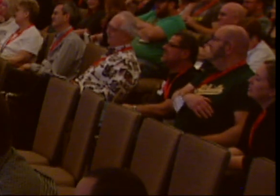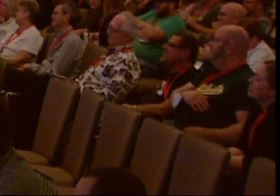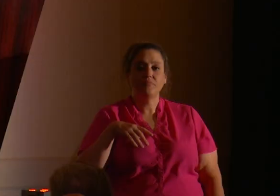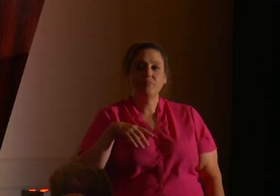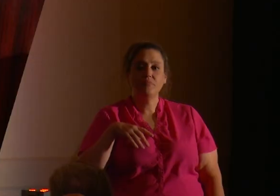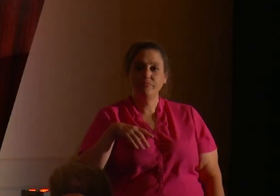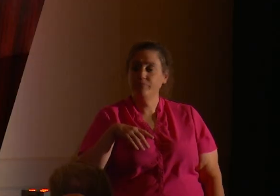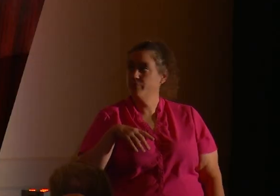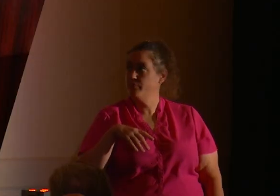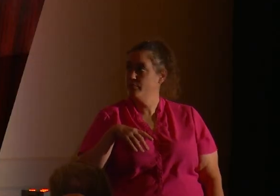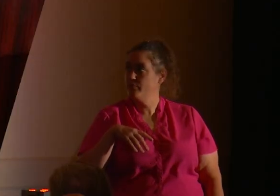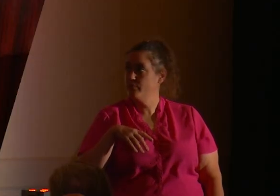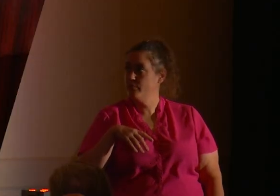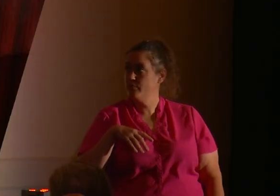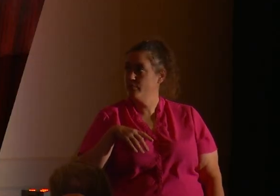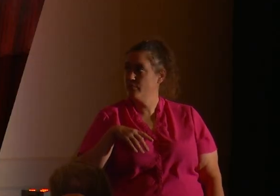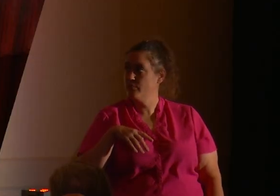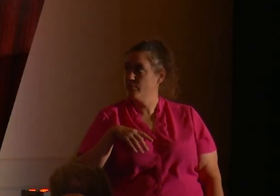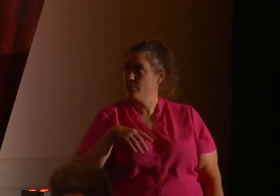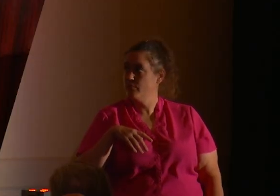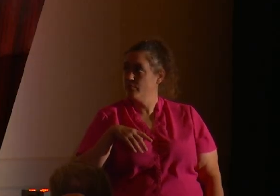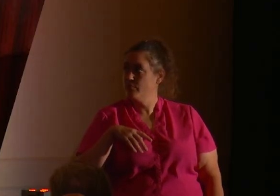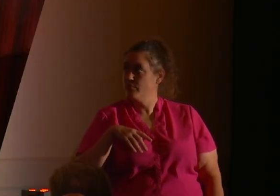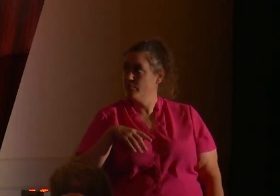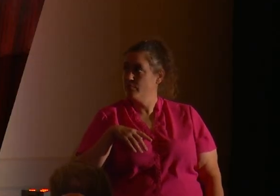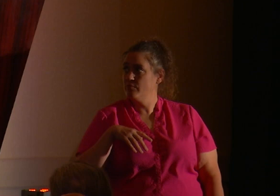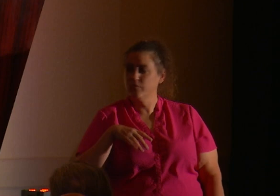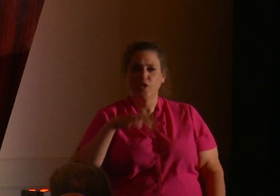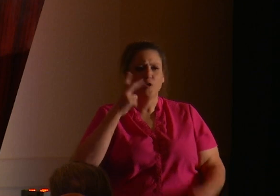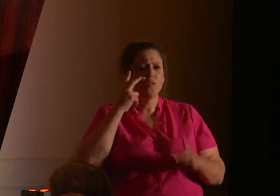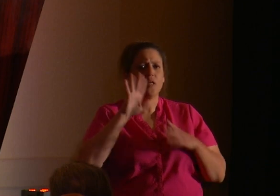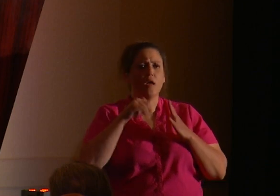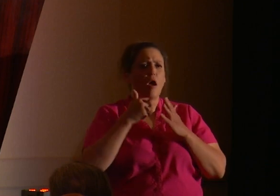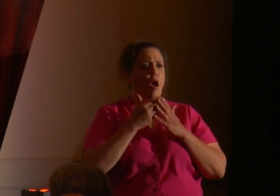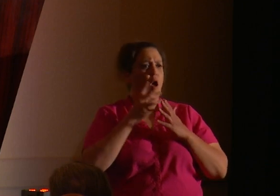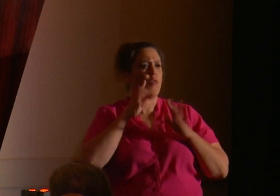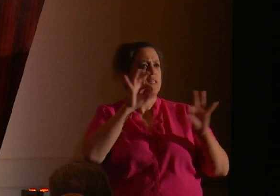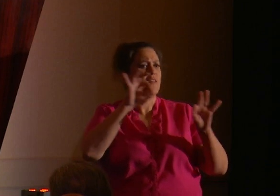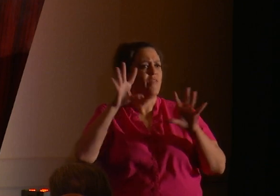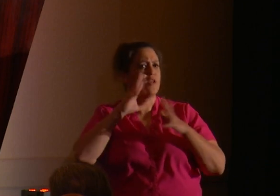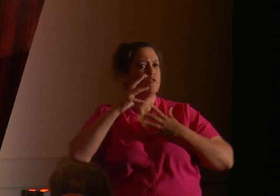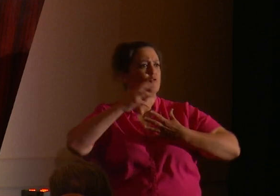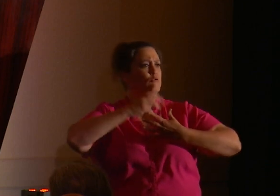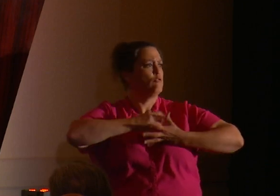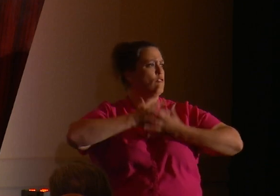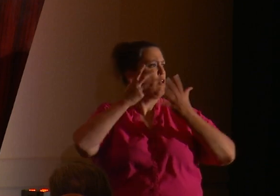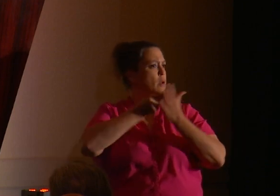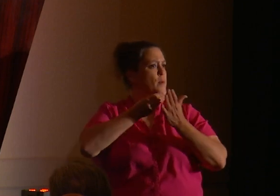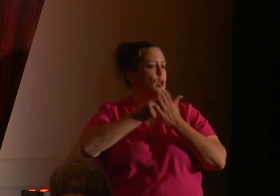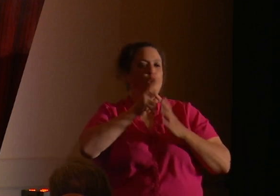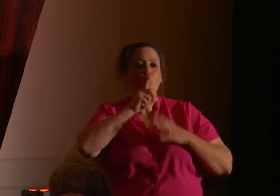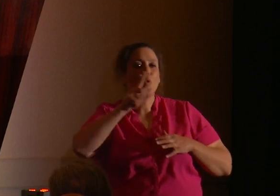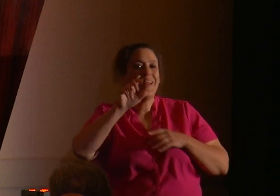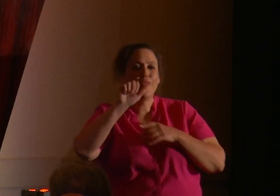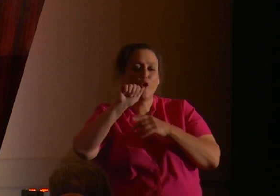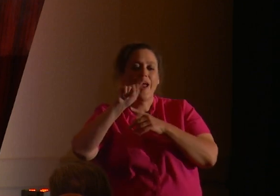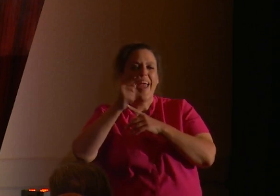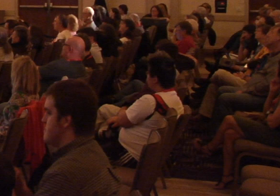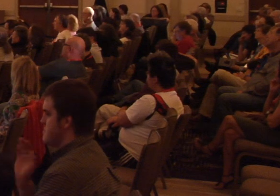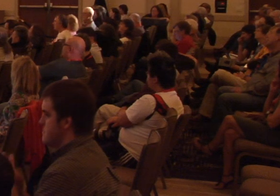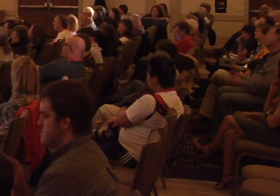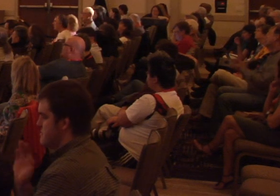Here's the other thing, too. When you see all these high-dollar evangelists on television, they're all atheists. They just figured out a way to make money.